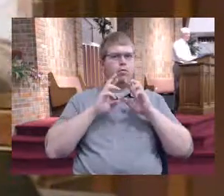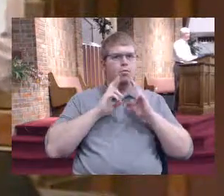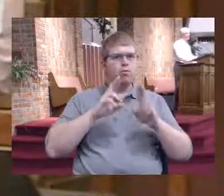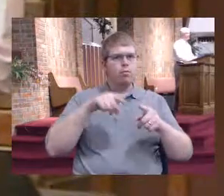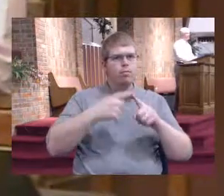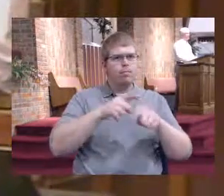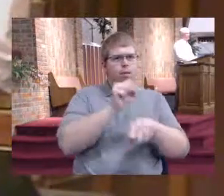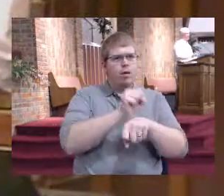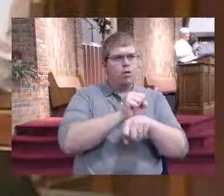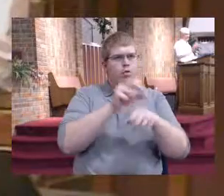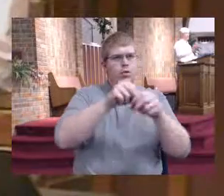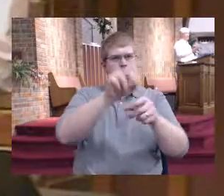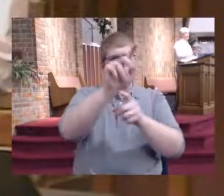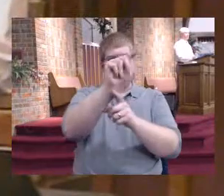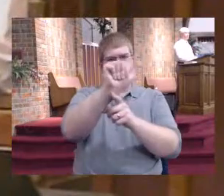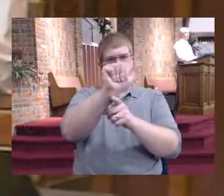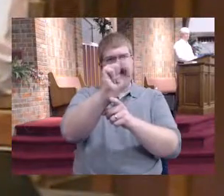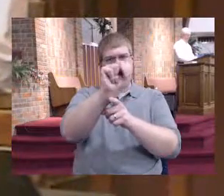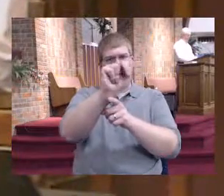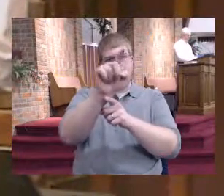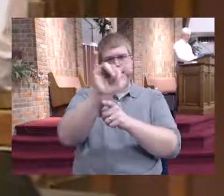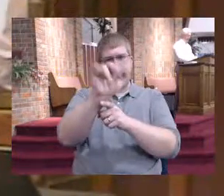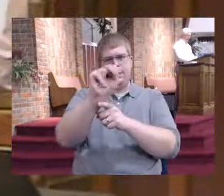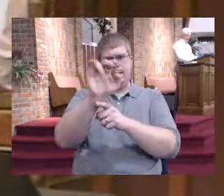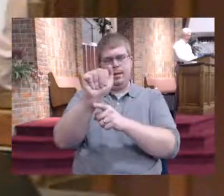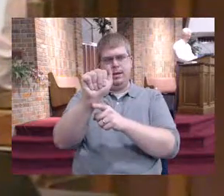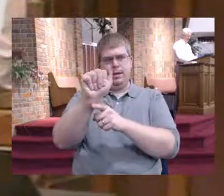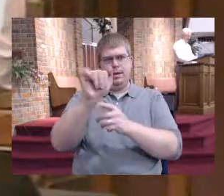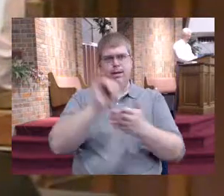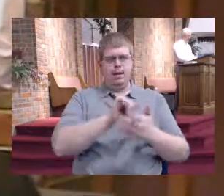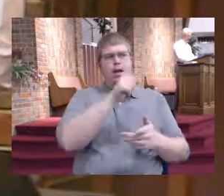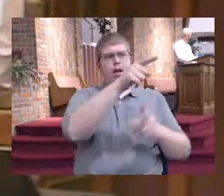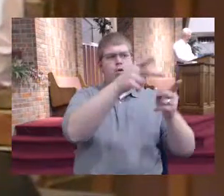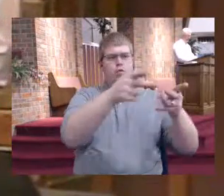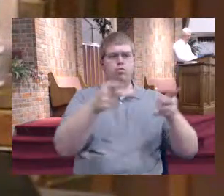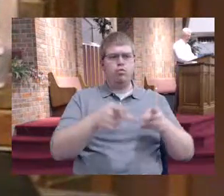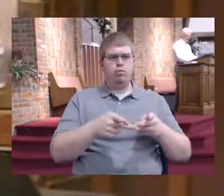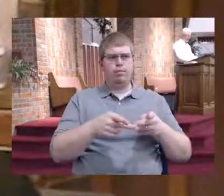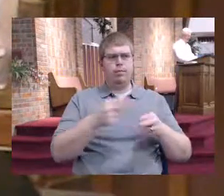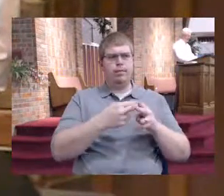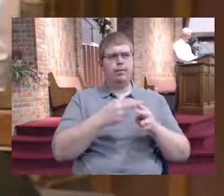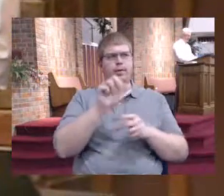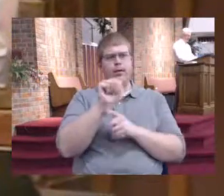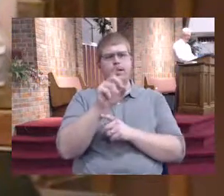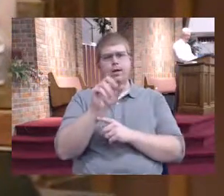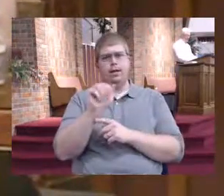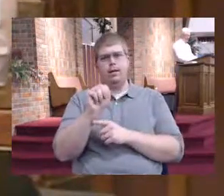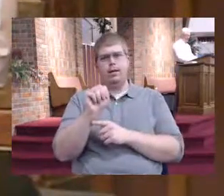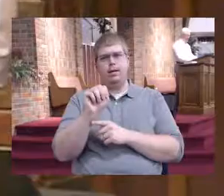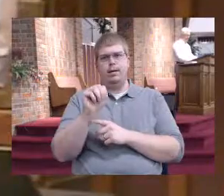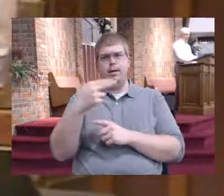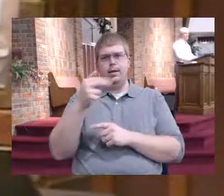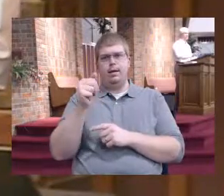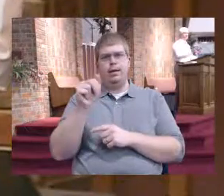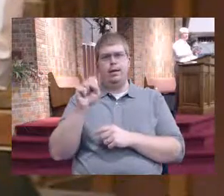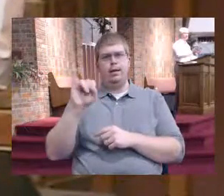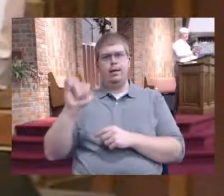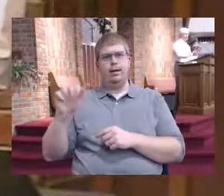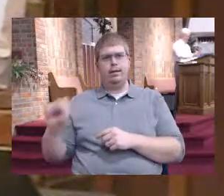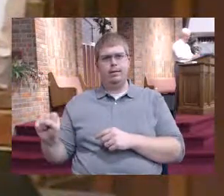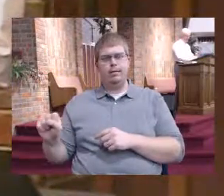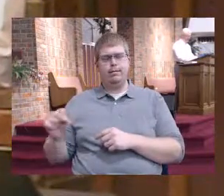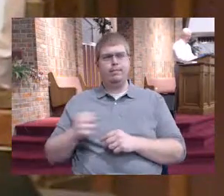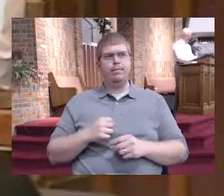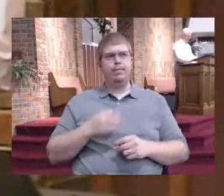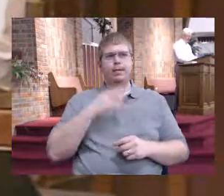Tanzania, one of the Tanzania works that we support. Adam Hacias is here. Unfortunately, his family couldn't